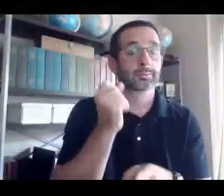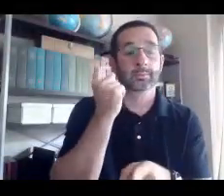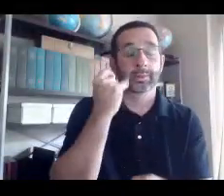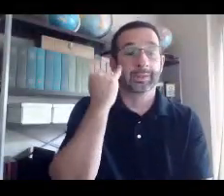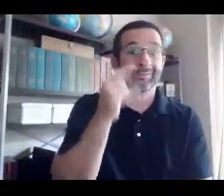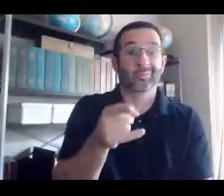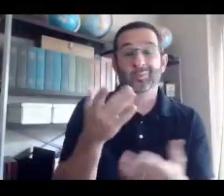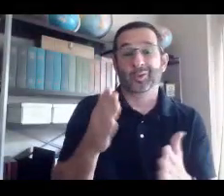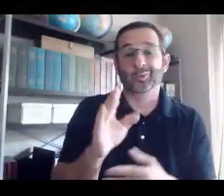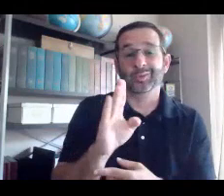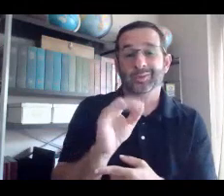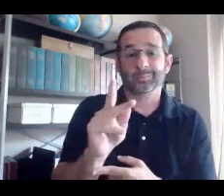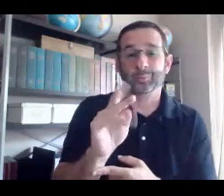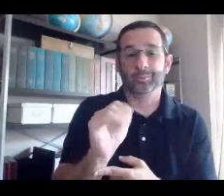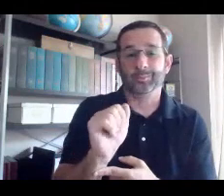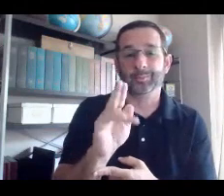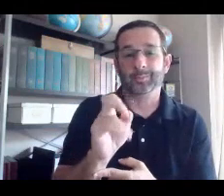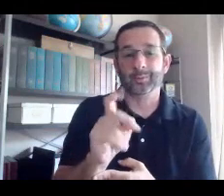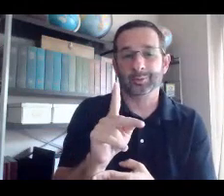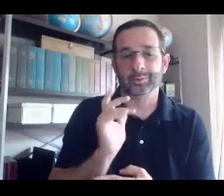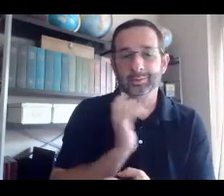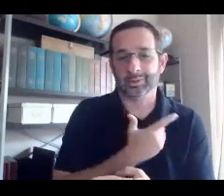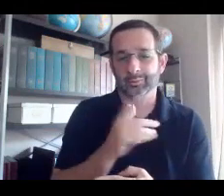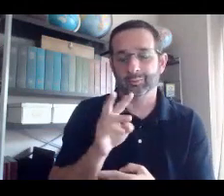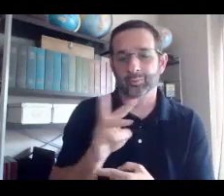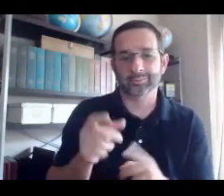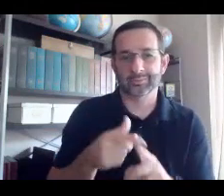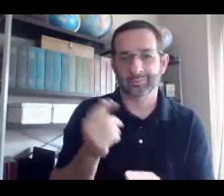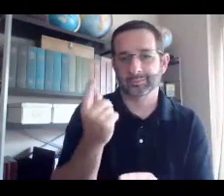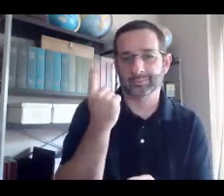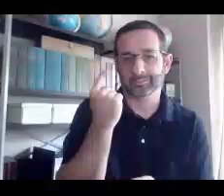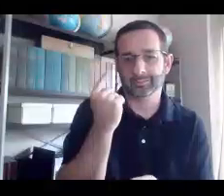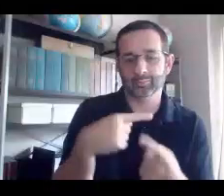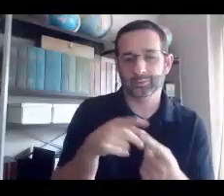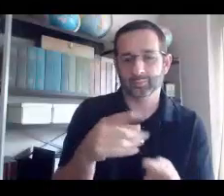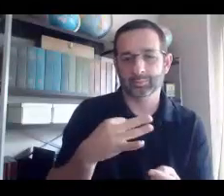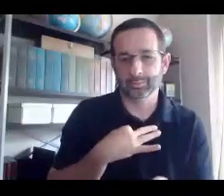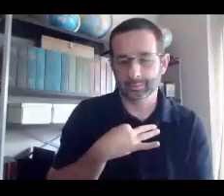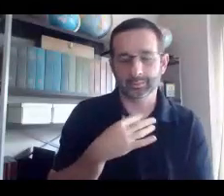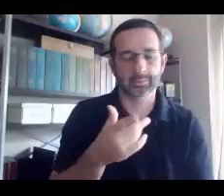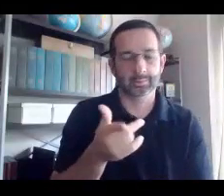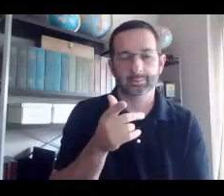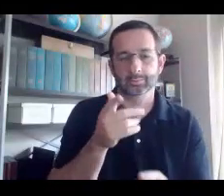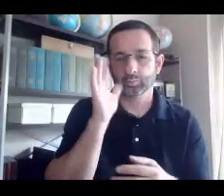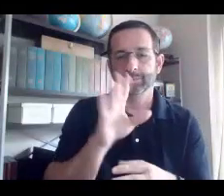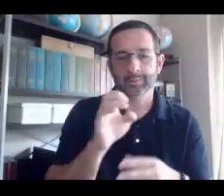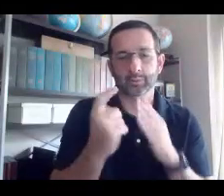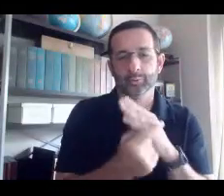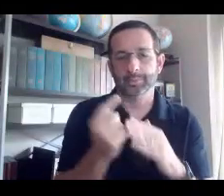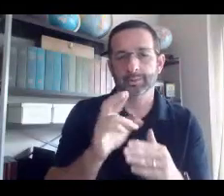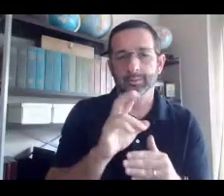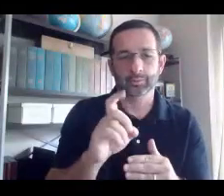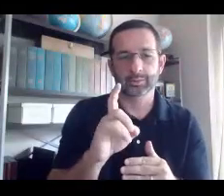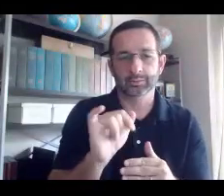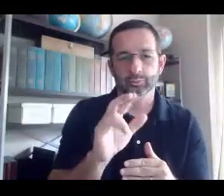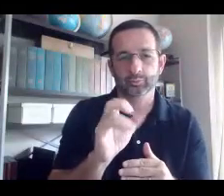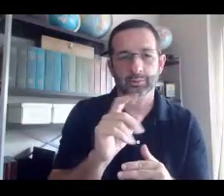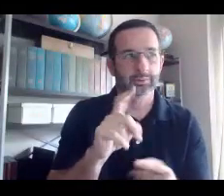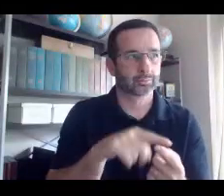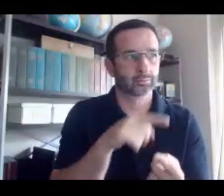new location of our website. Now, if you've already bookmarked our website from last year, whenever you had